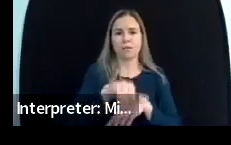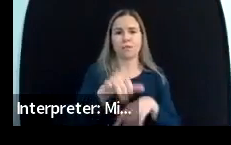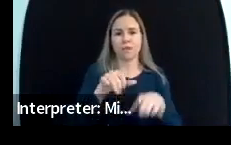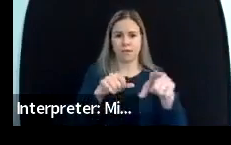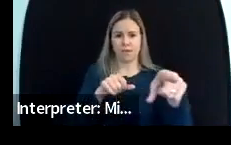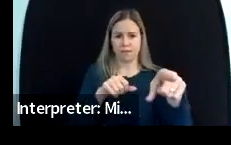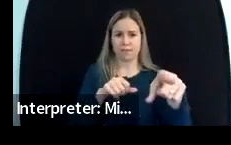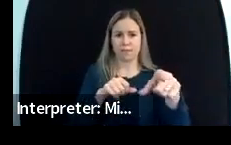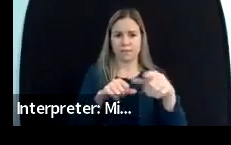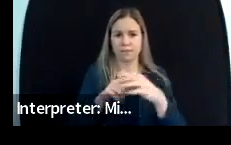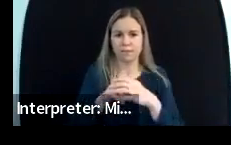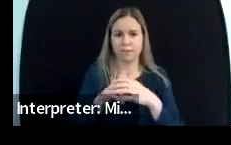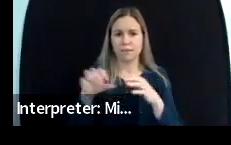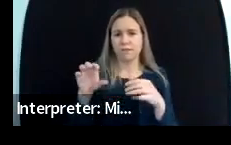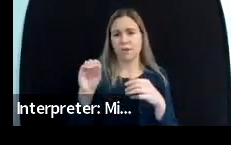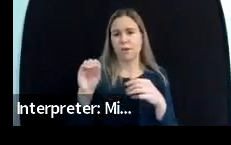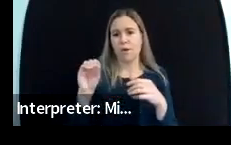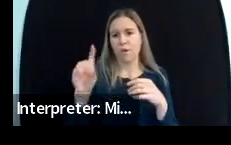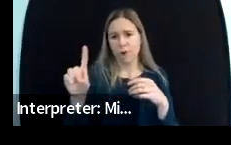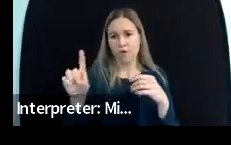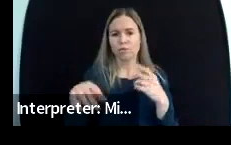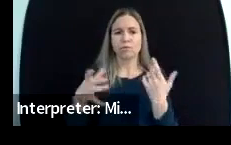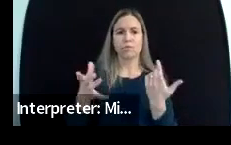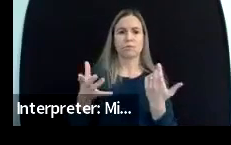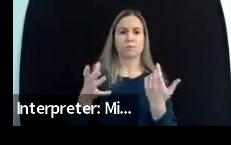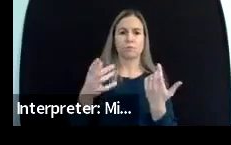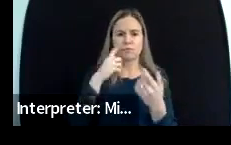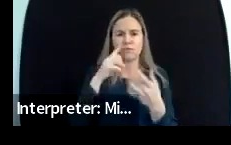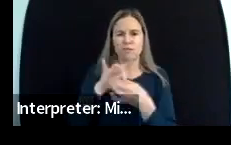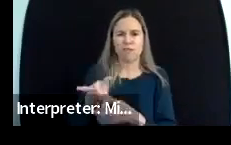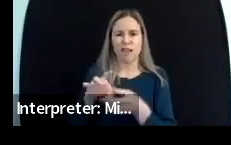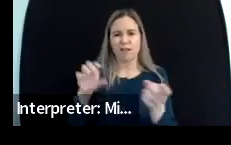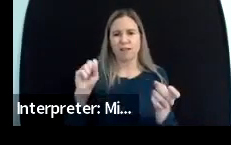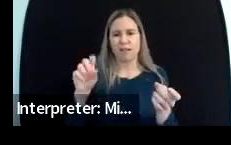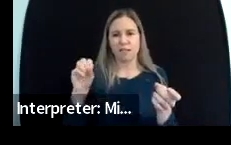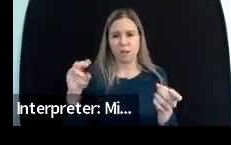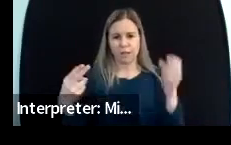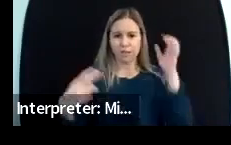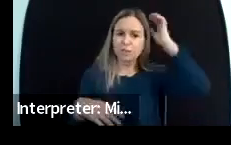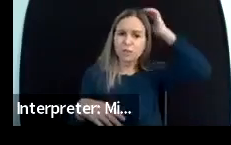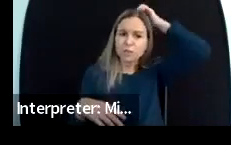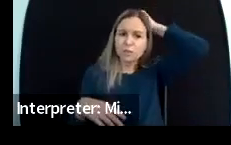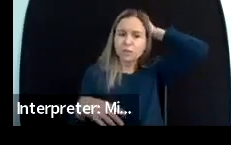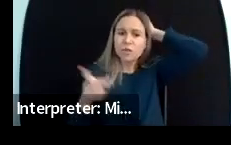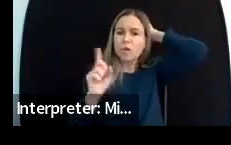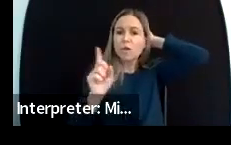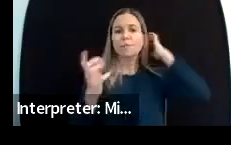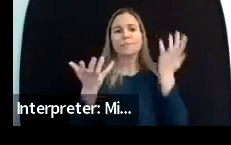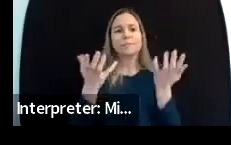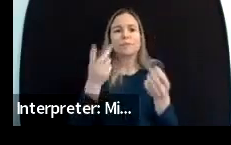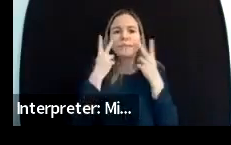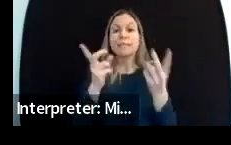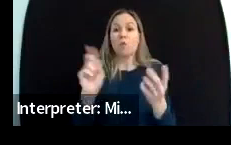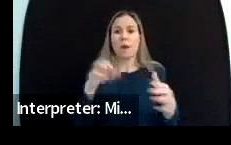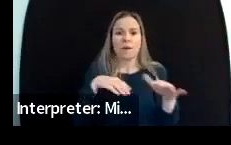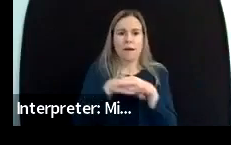social determinants of health. We can continue to sort of see like some of the things that come in the stream and where. So issues